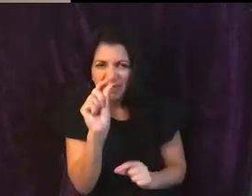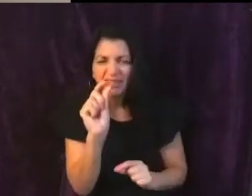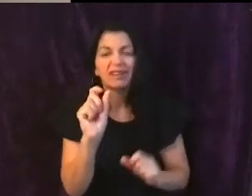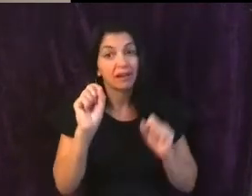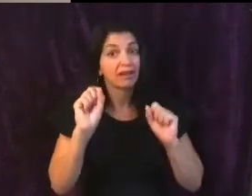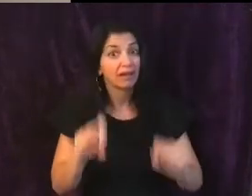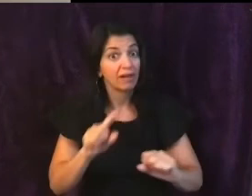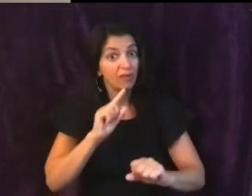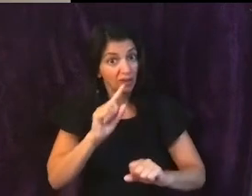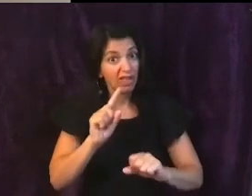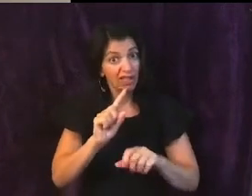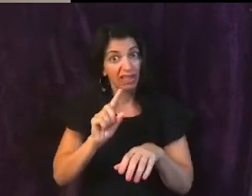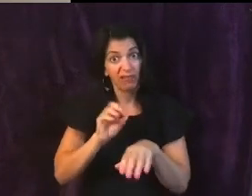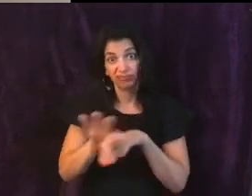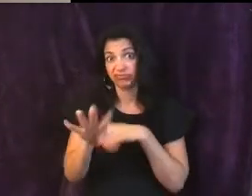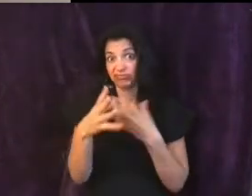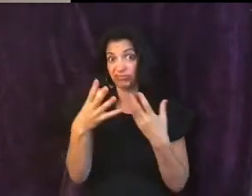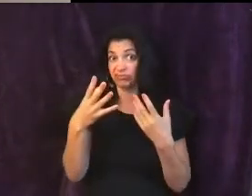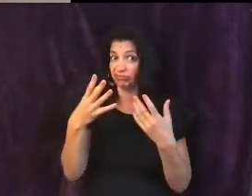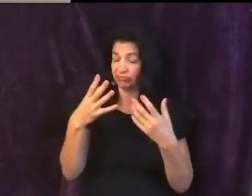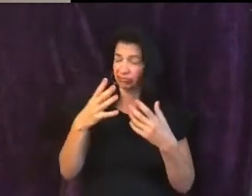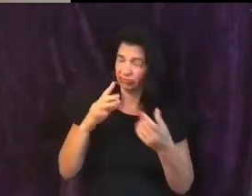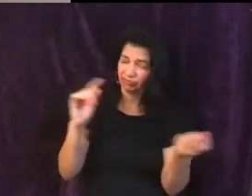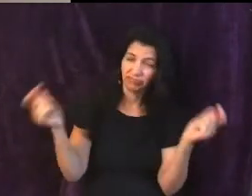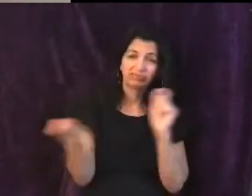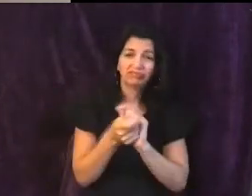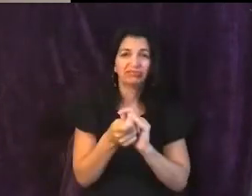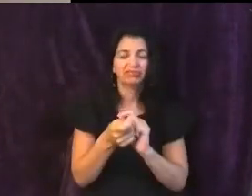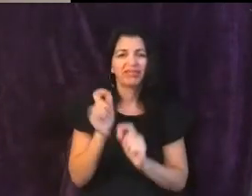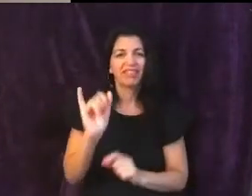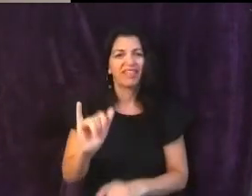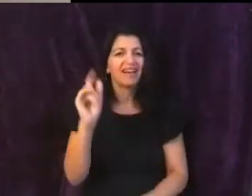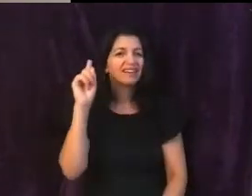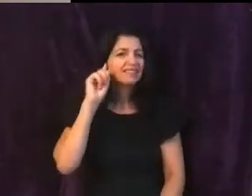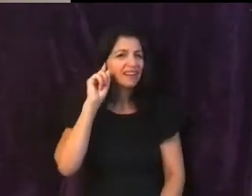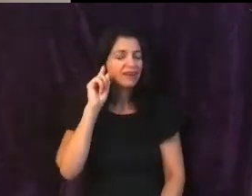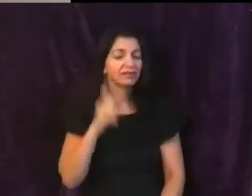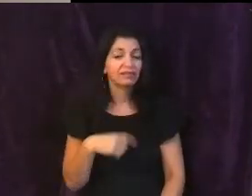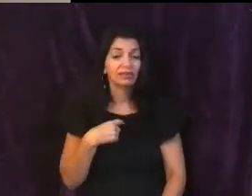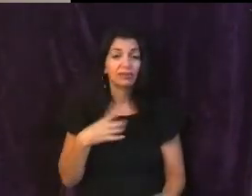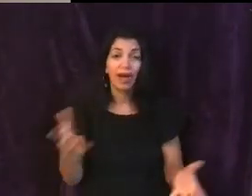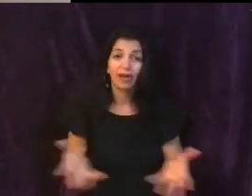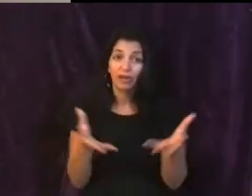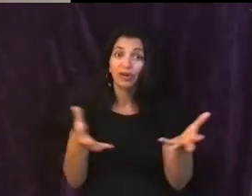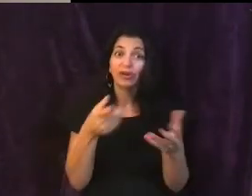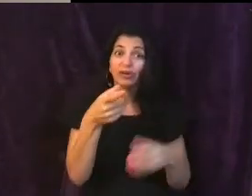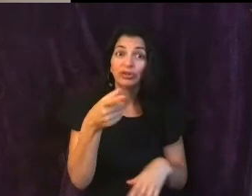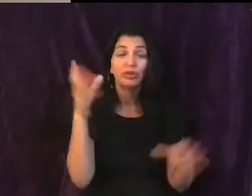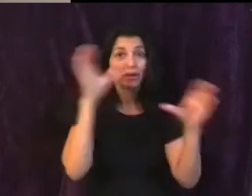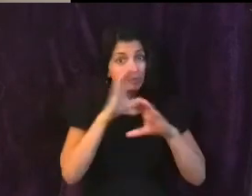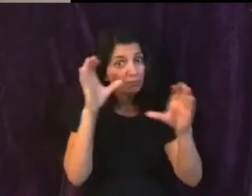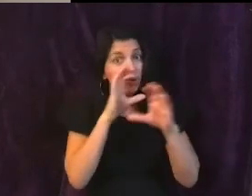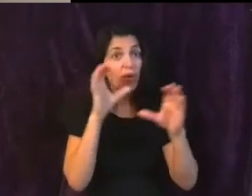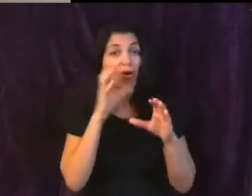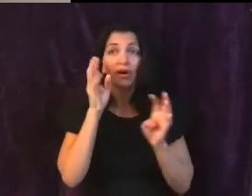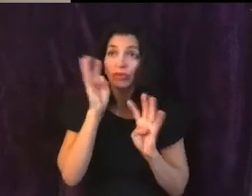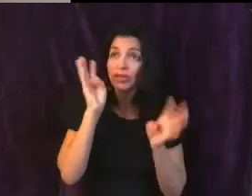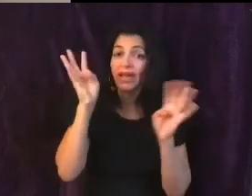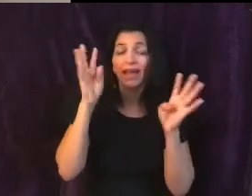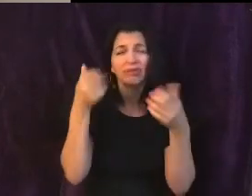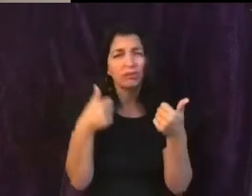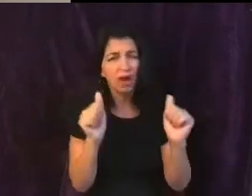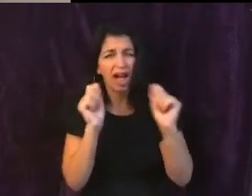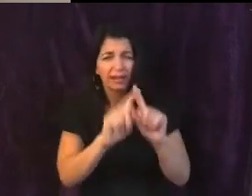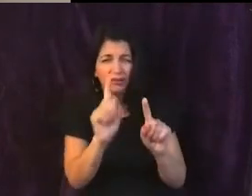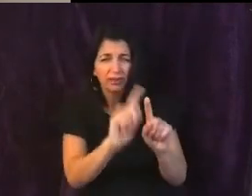get a ton of different sounds. So I encourage you to explore, be creative, try to change a little thing here and there, and see what